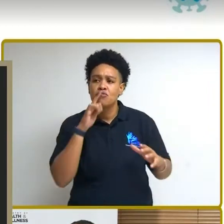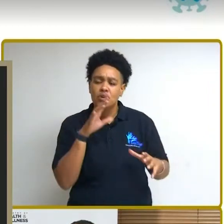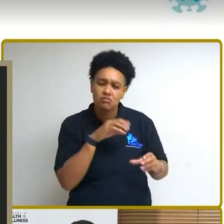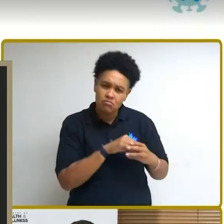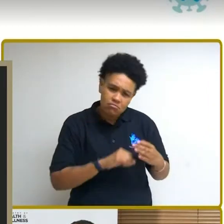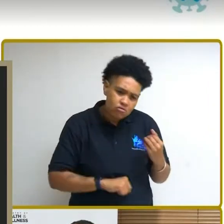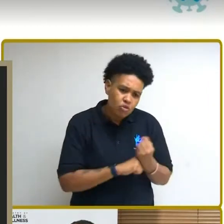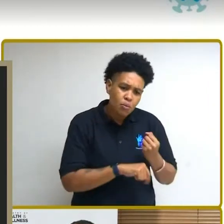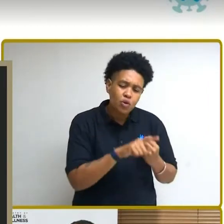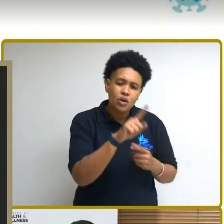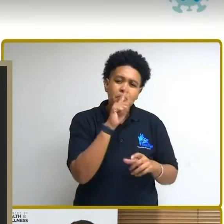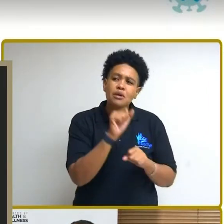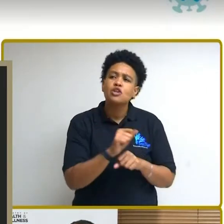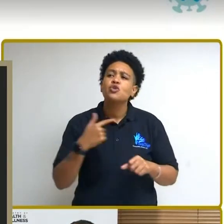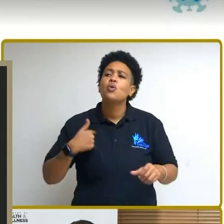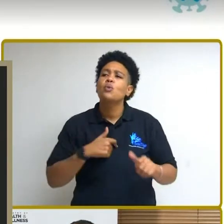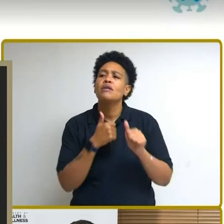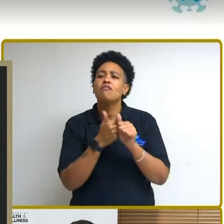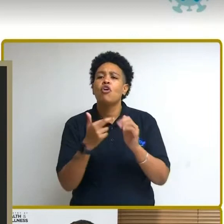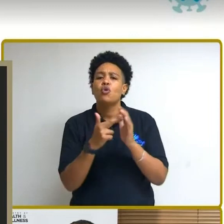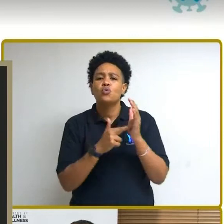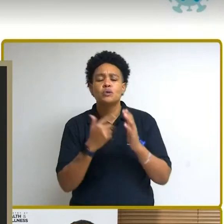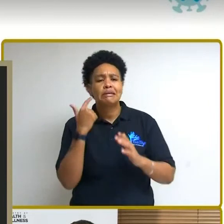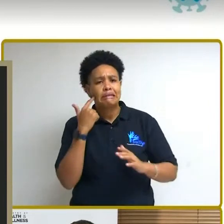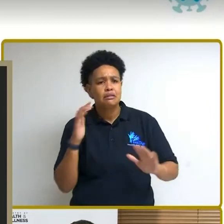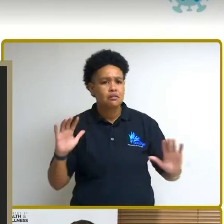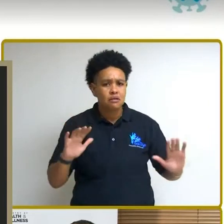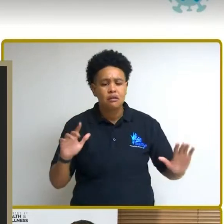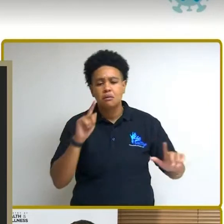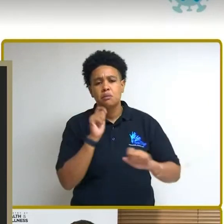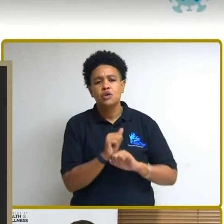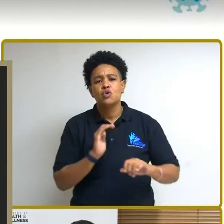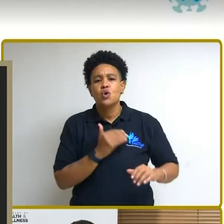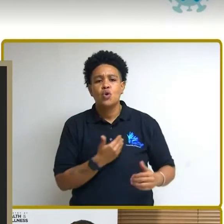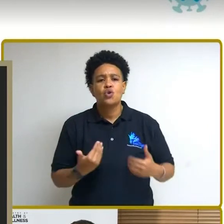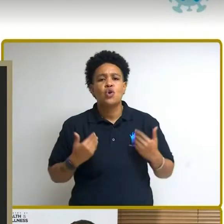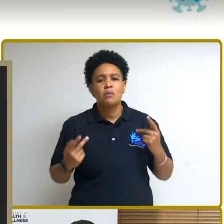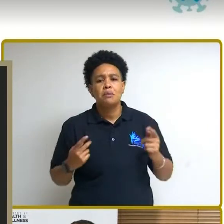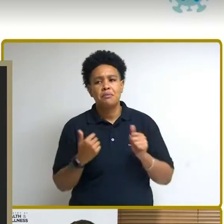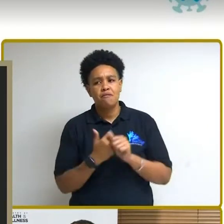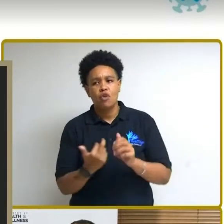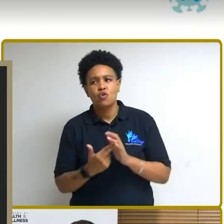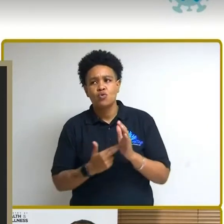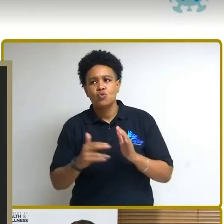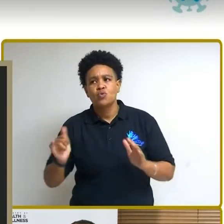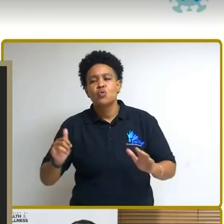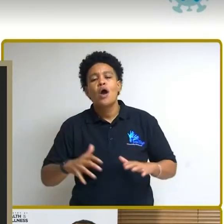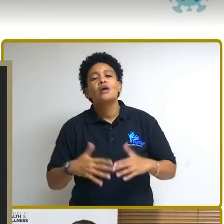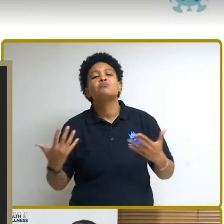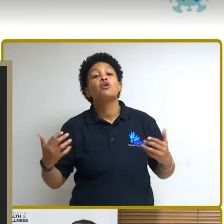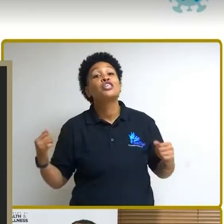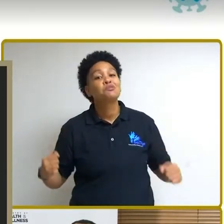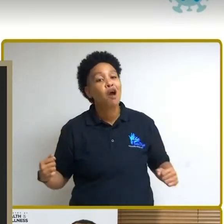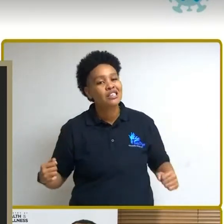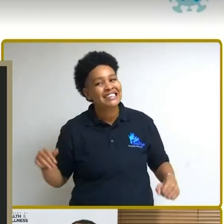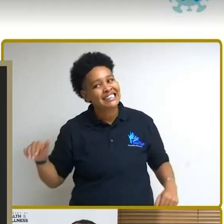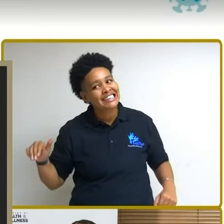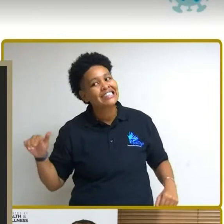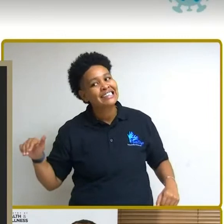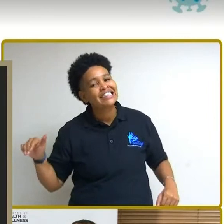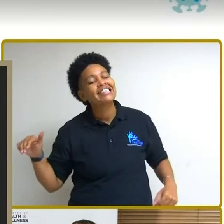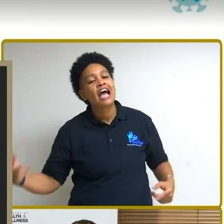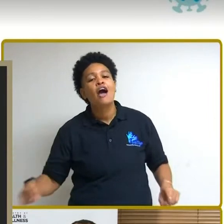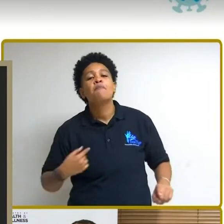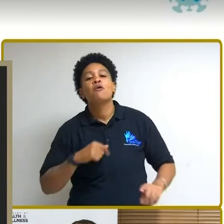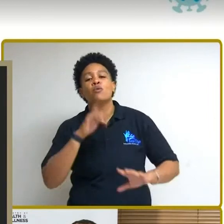board in terms of ensuring that we follow the protocols, ensuring that our young people also follow the protocols as much as is possible, and we